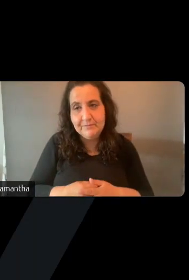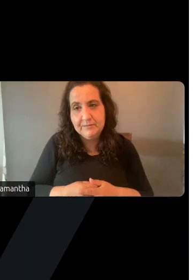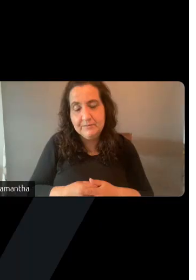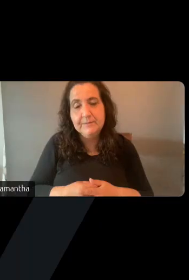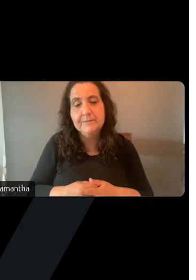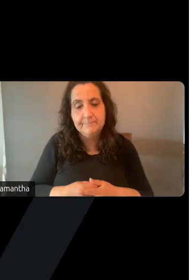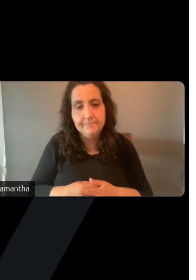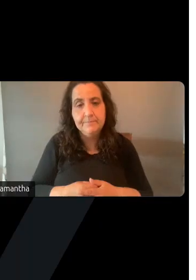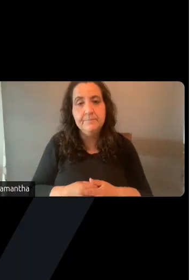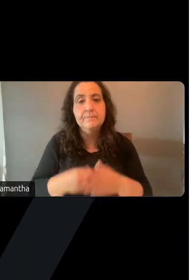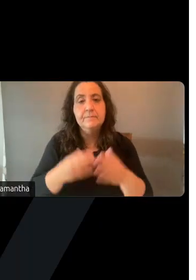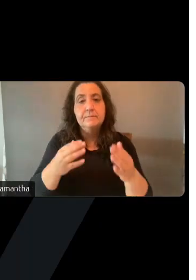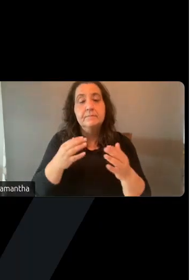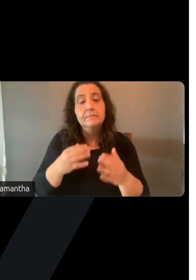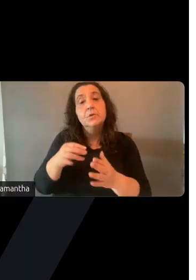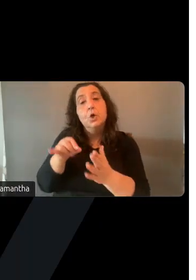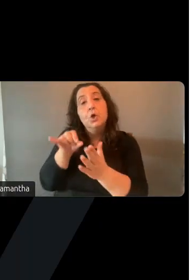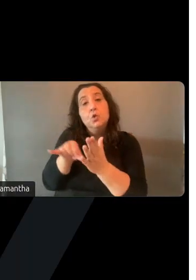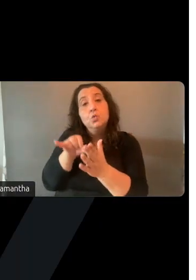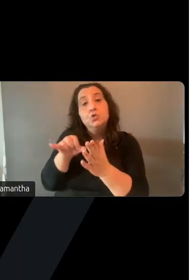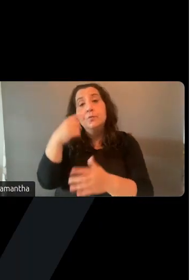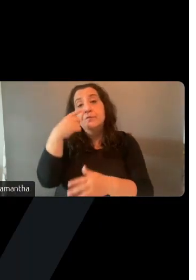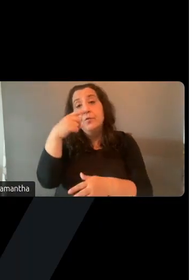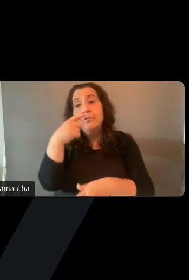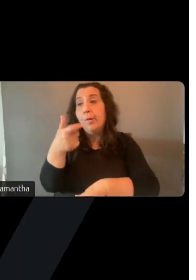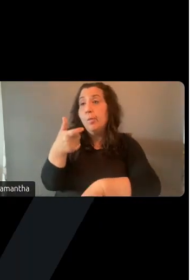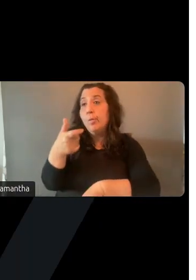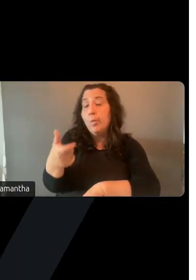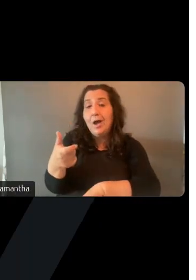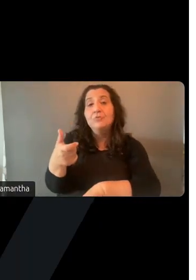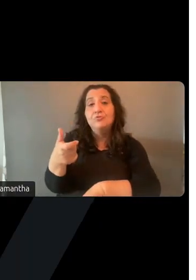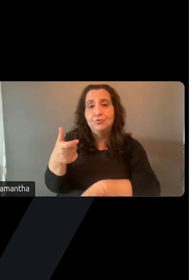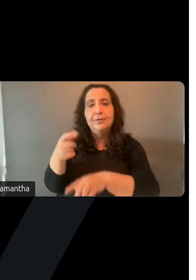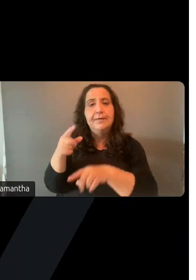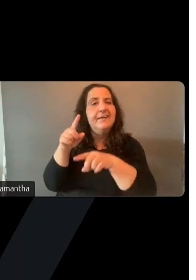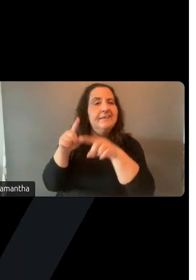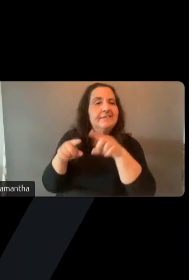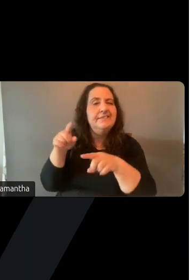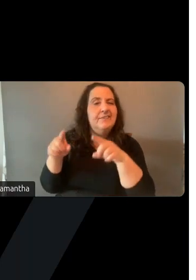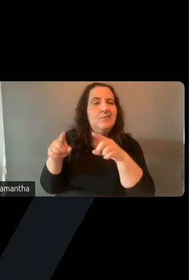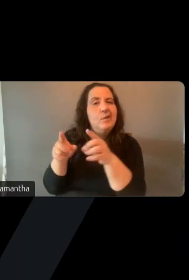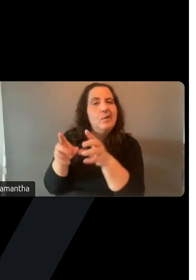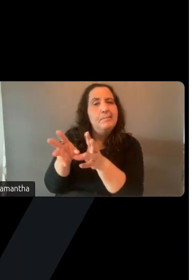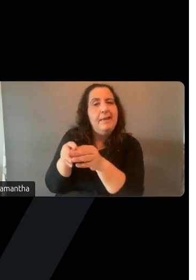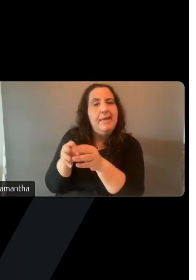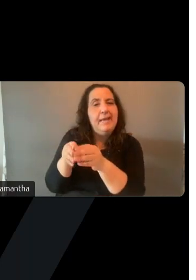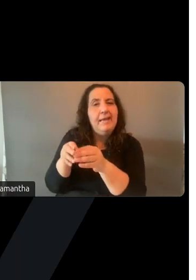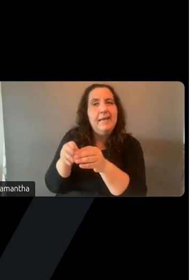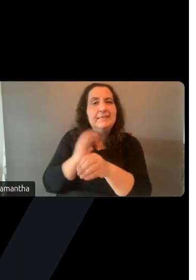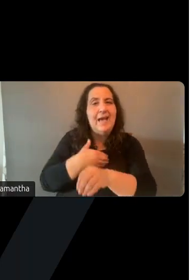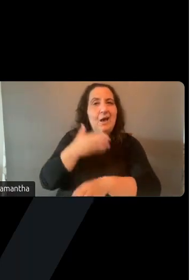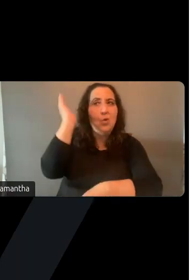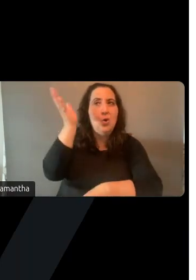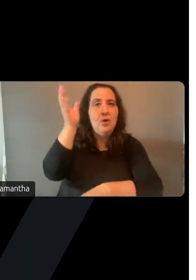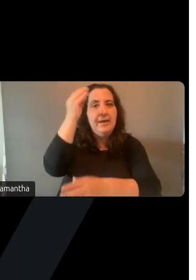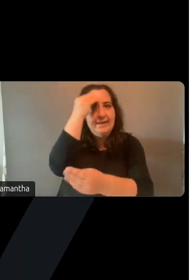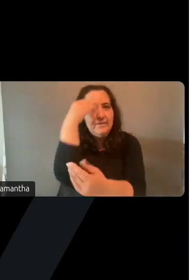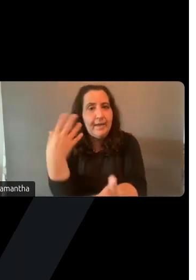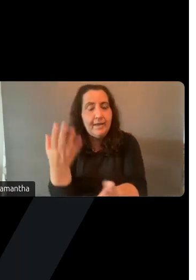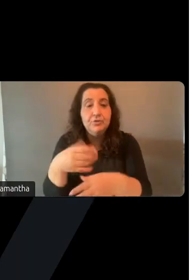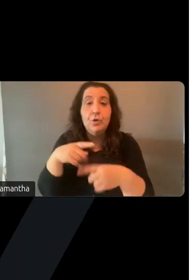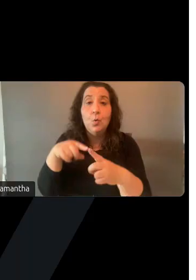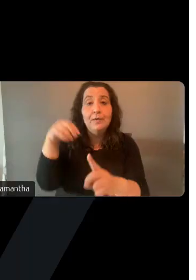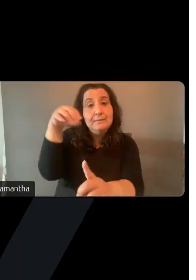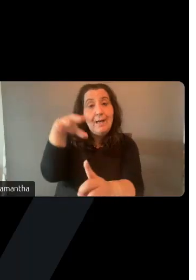And check us out on YouTube to watch video recording of all of our information sessions, teacher spotlights,